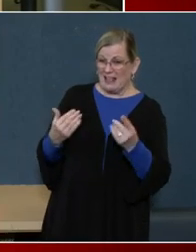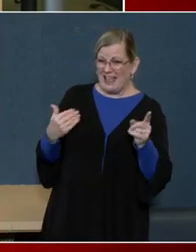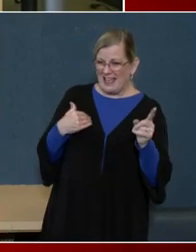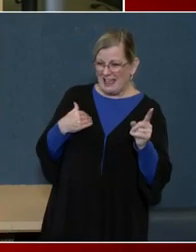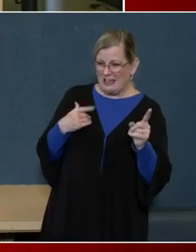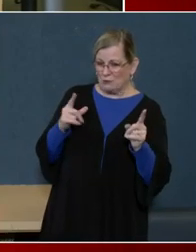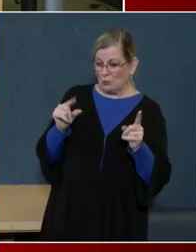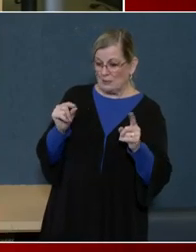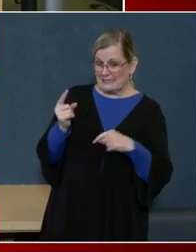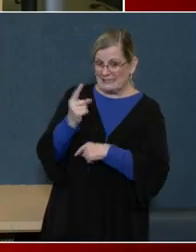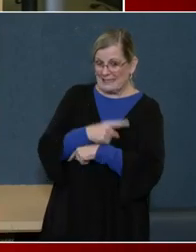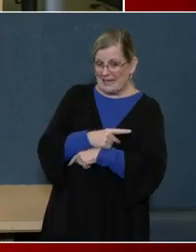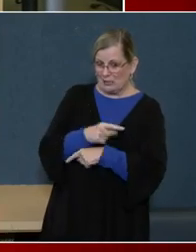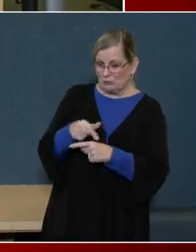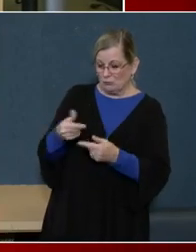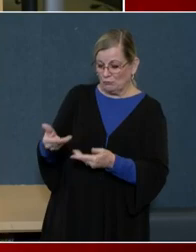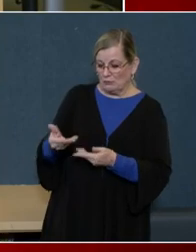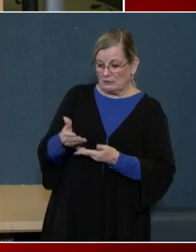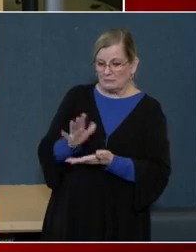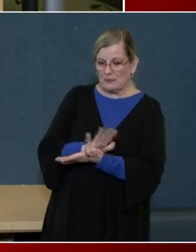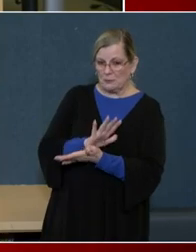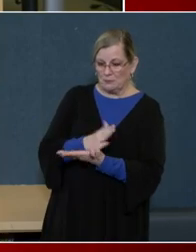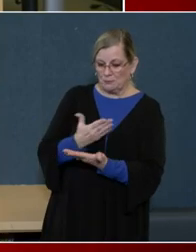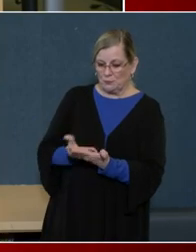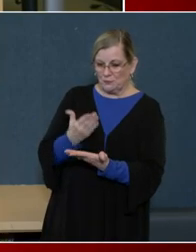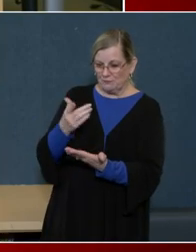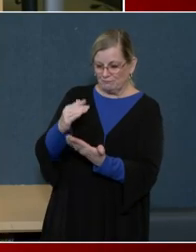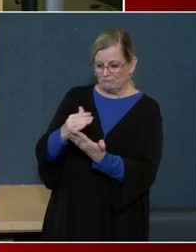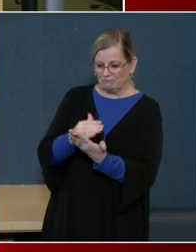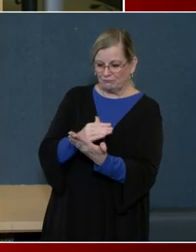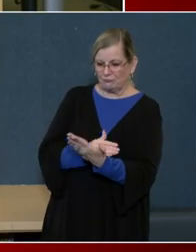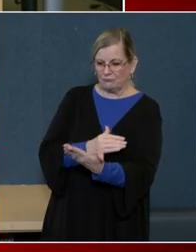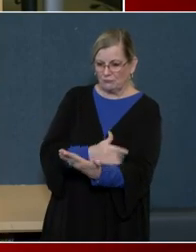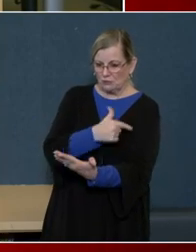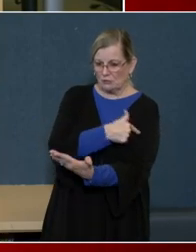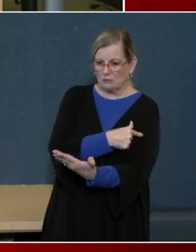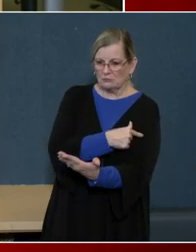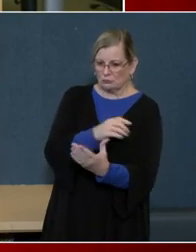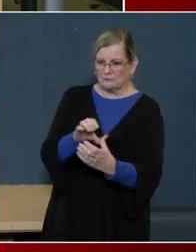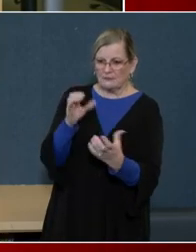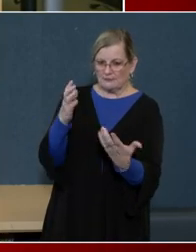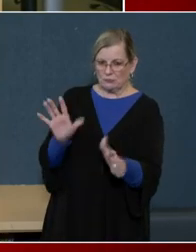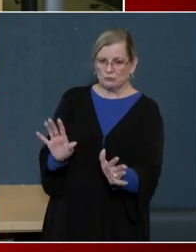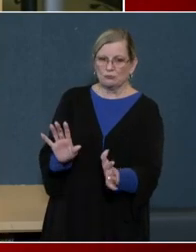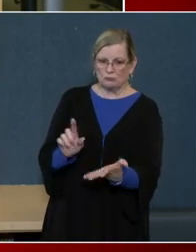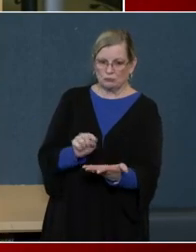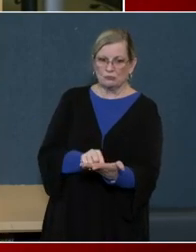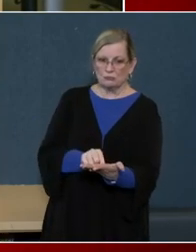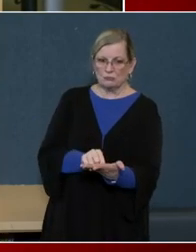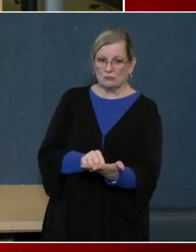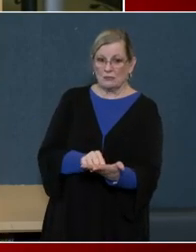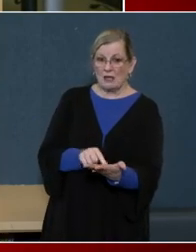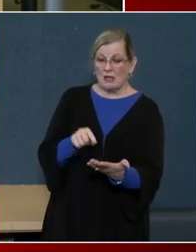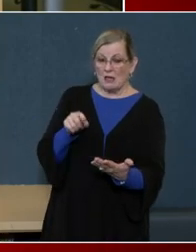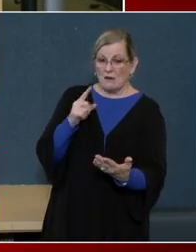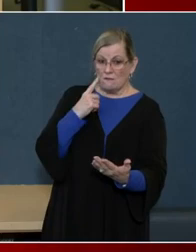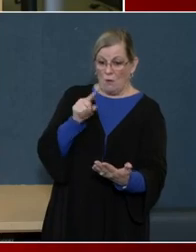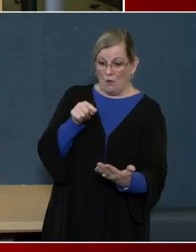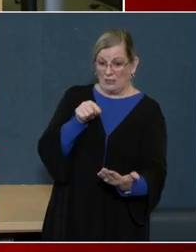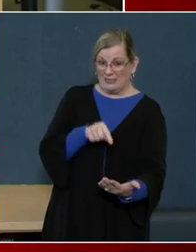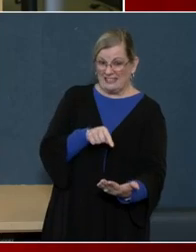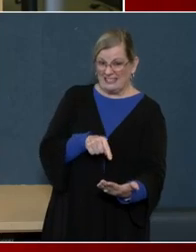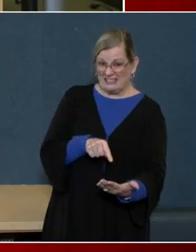of immunization for that particular age group of the child. In this case, obviously, we passed the 20th day of